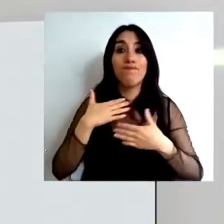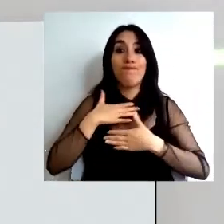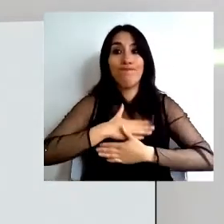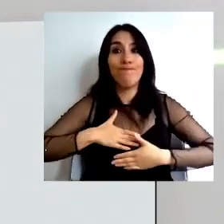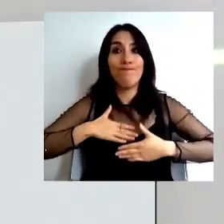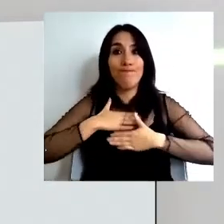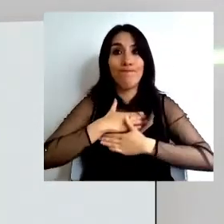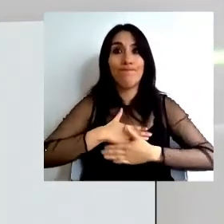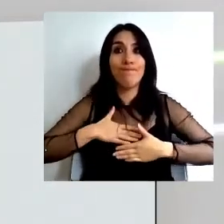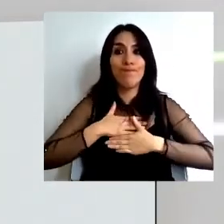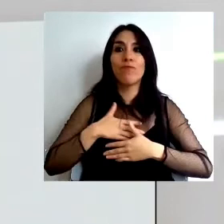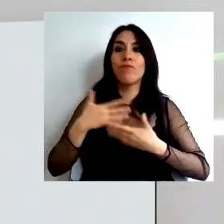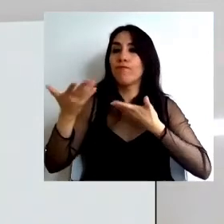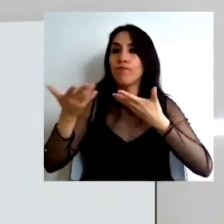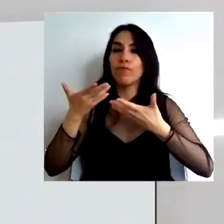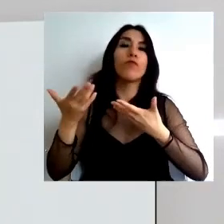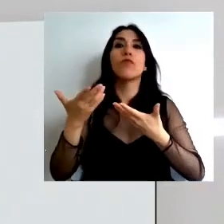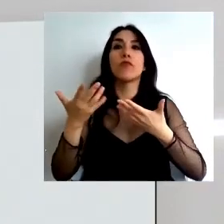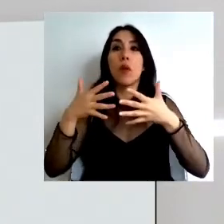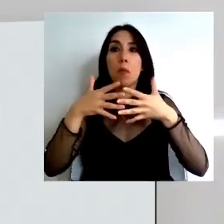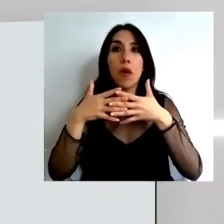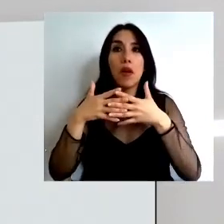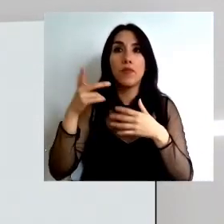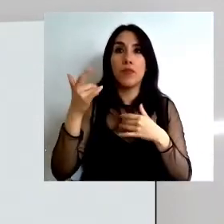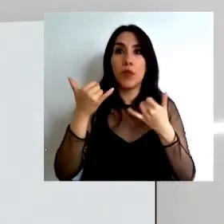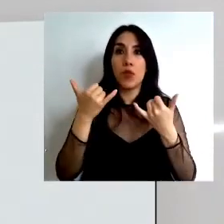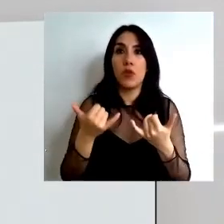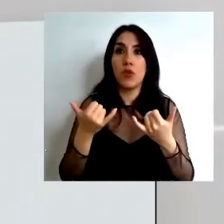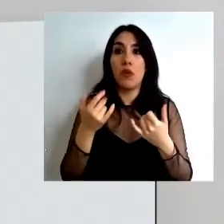this. Yes. So these are the next steps, but